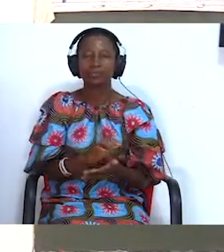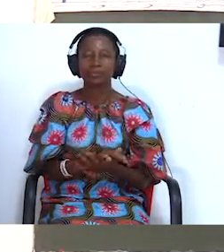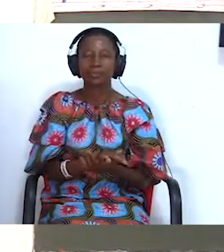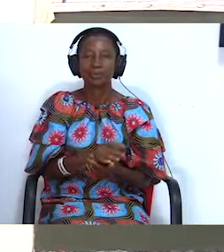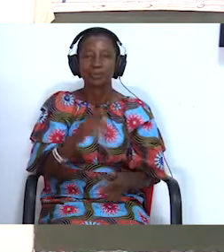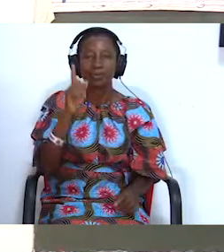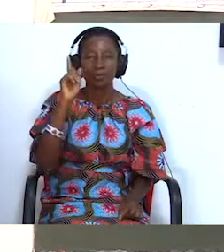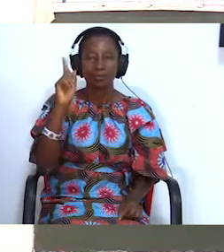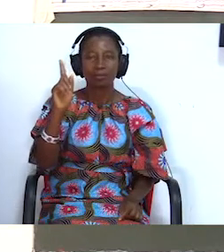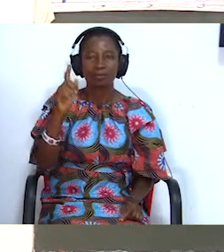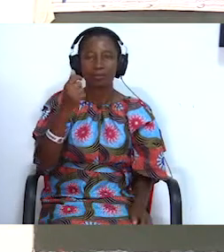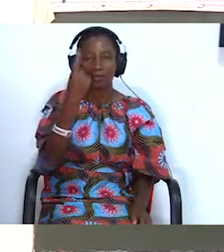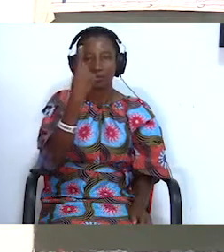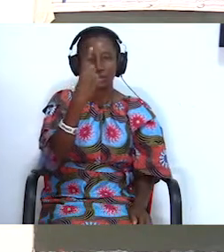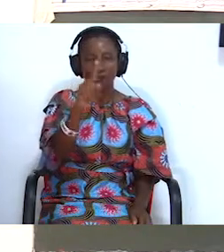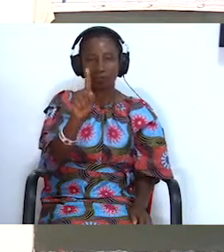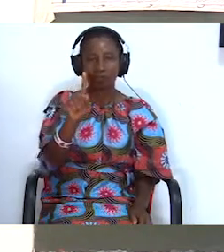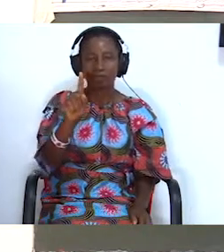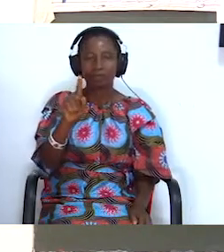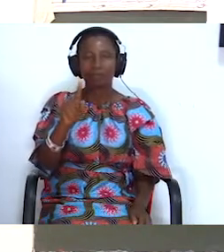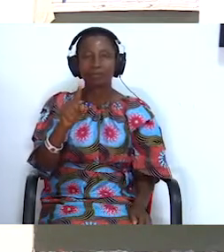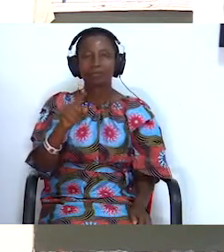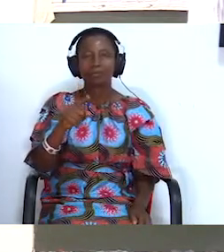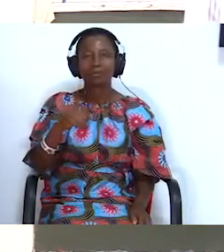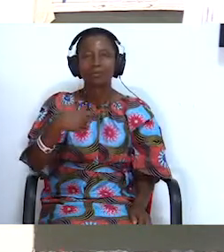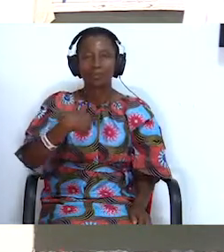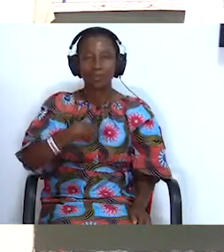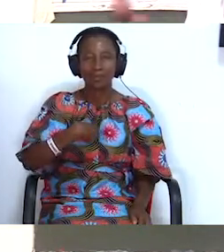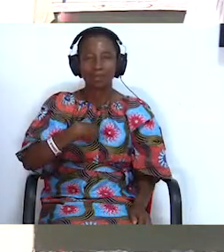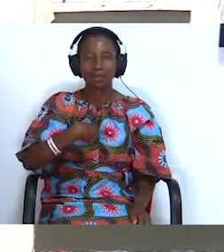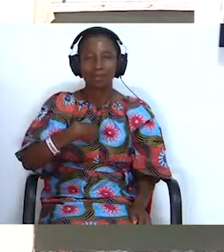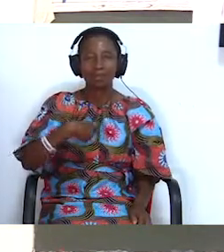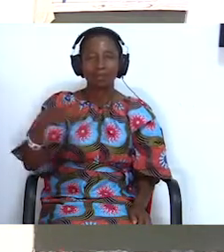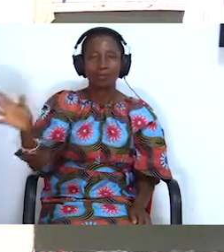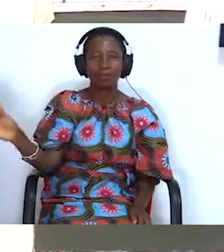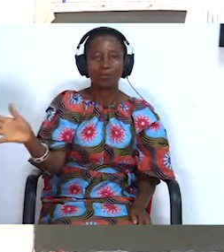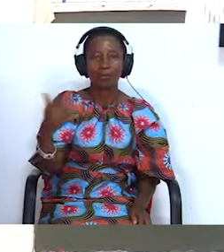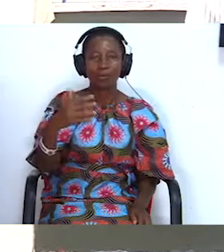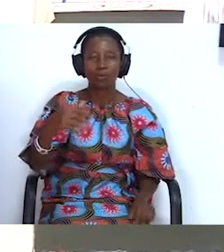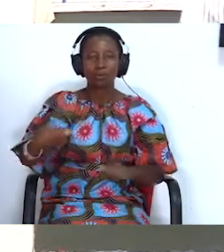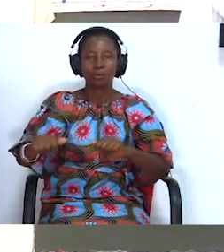air. So I want you to watch, and then we will try it together.